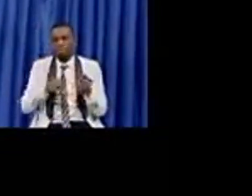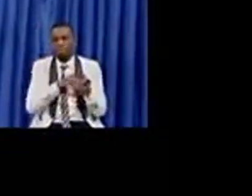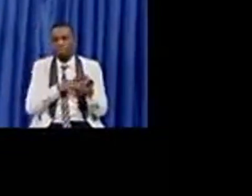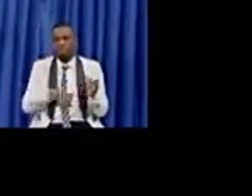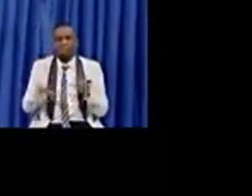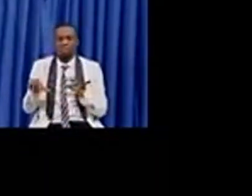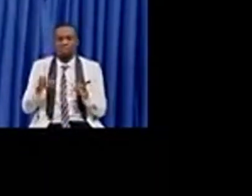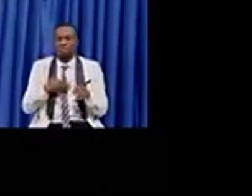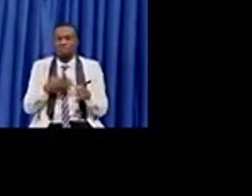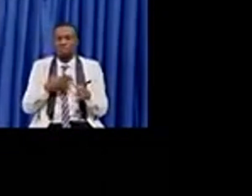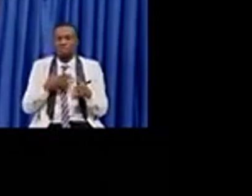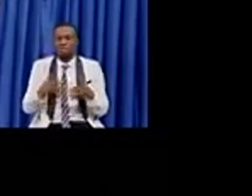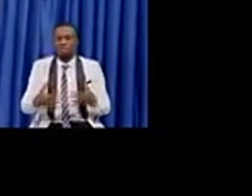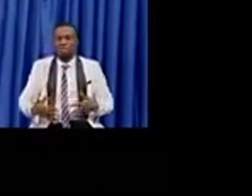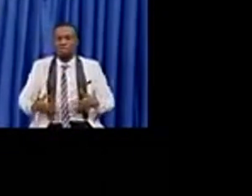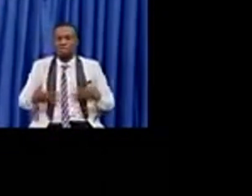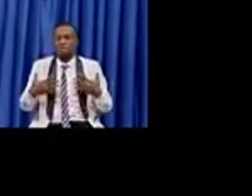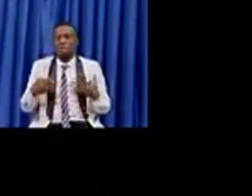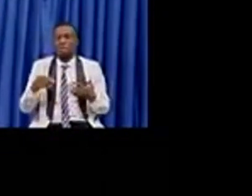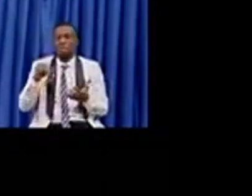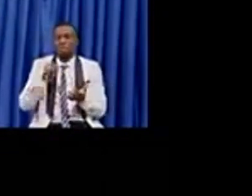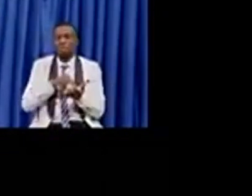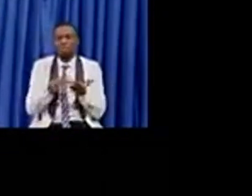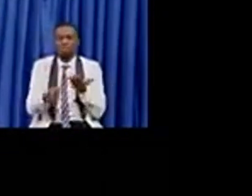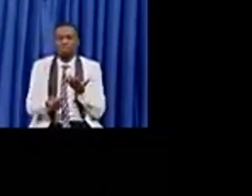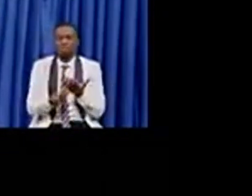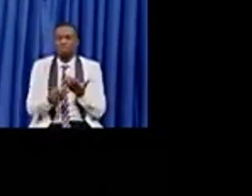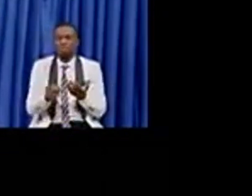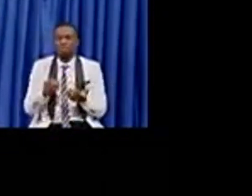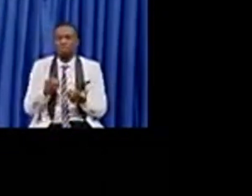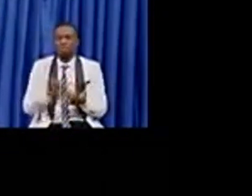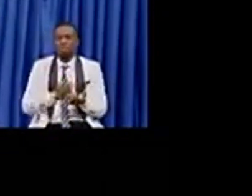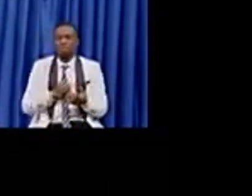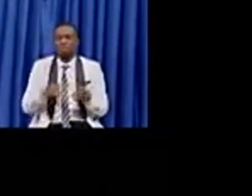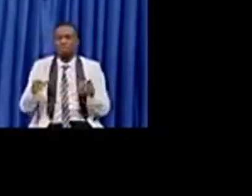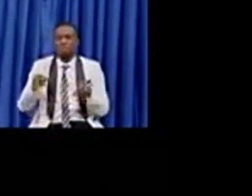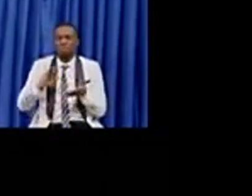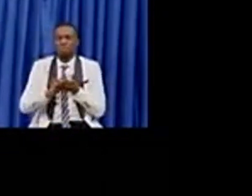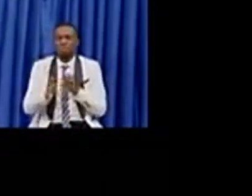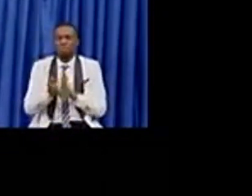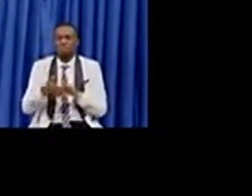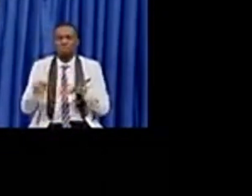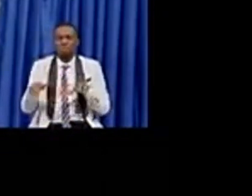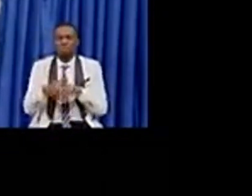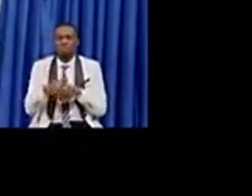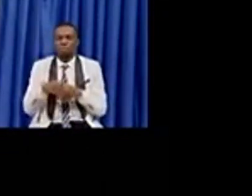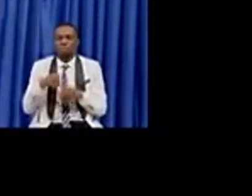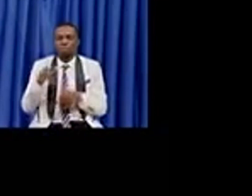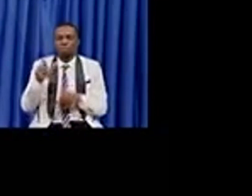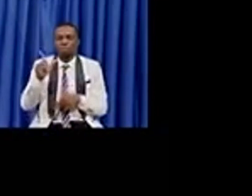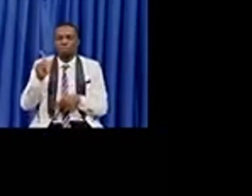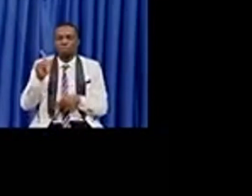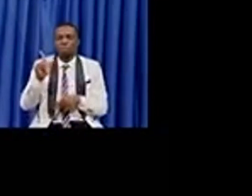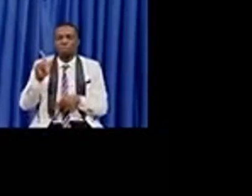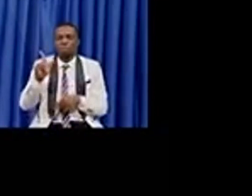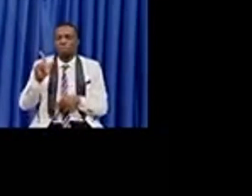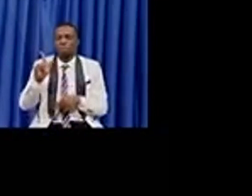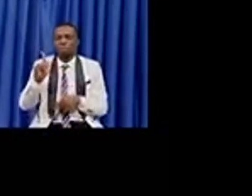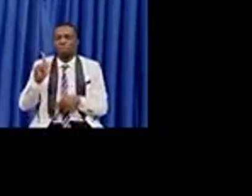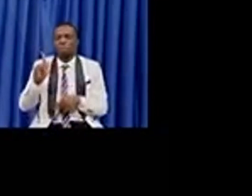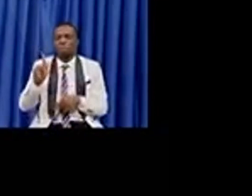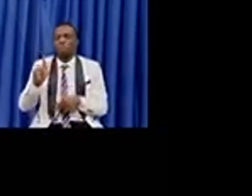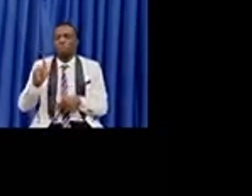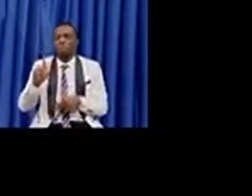life. November 2021, I got married. And since then, I've been looking